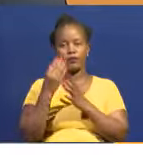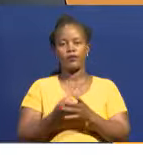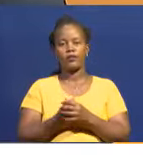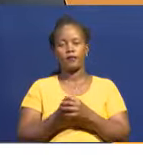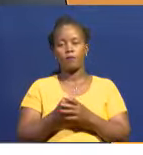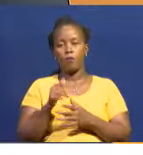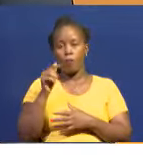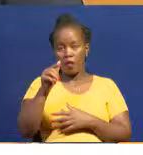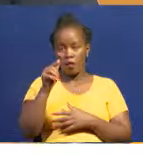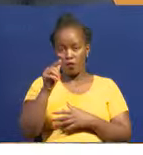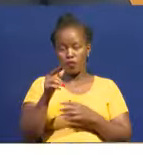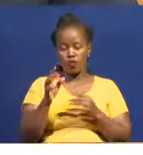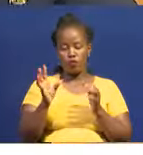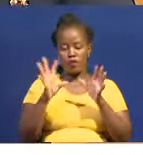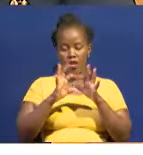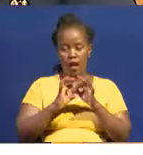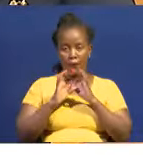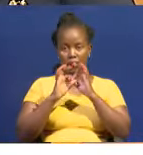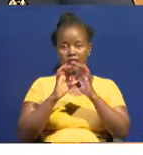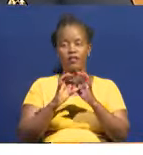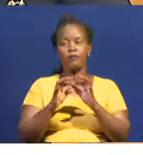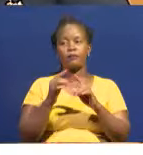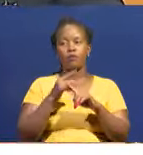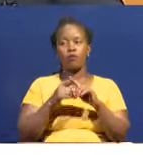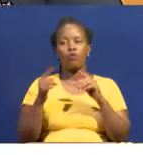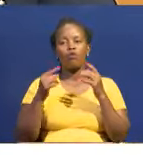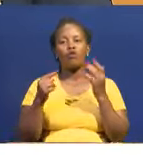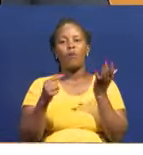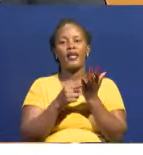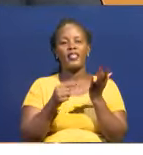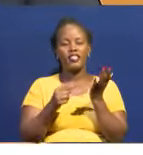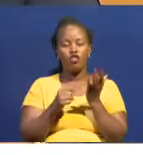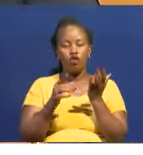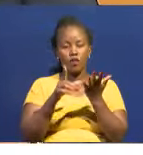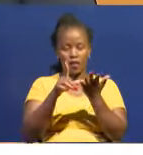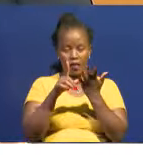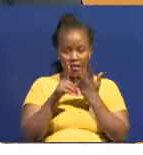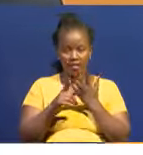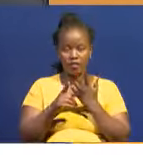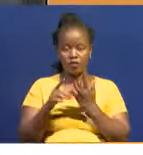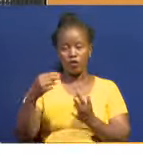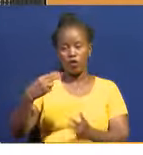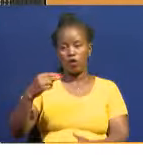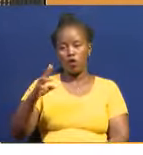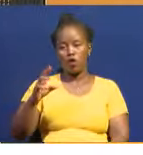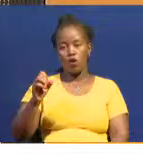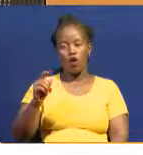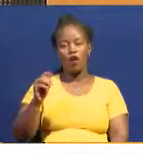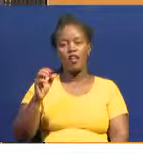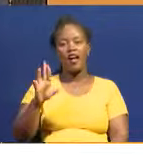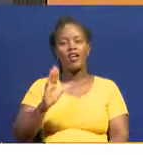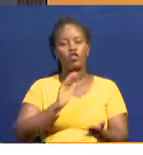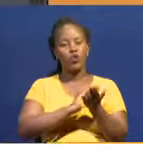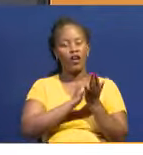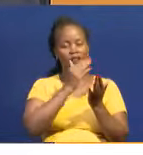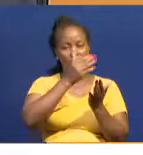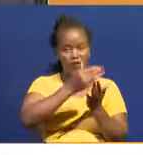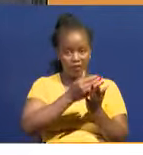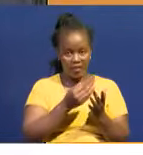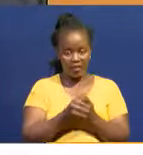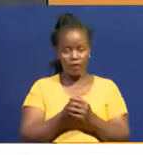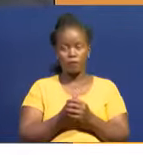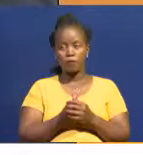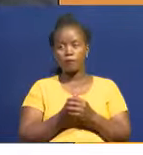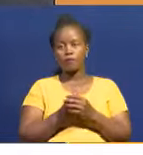be a bridge from the digital lending on a Hustler Fund to now the banks. So we want